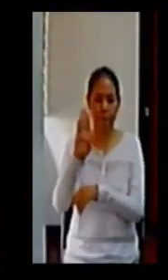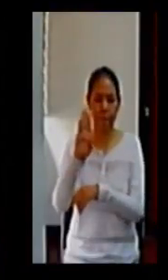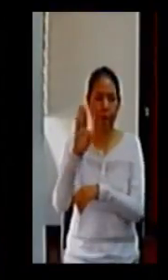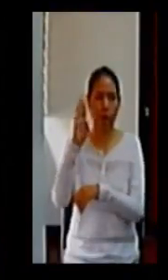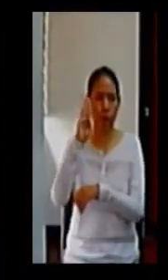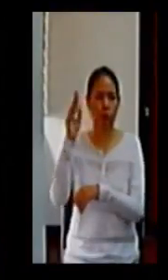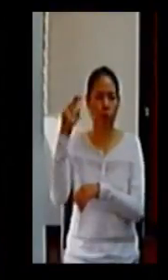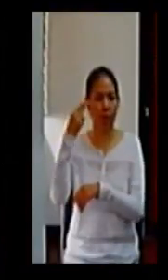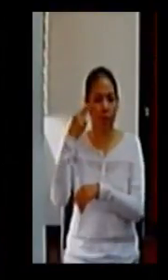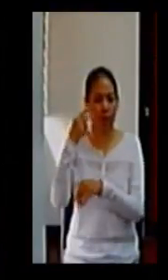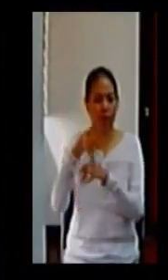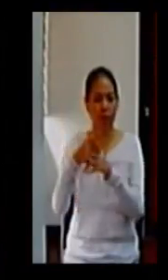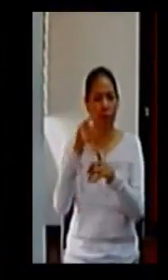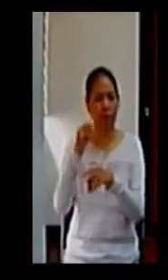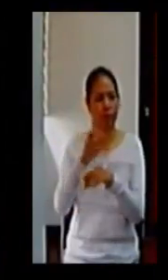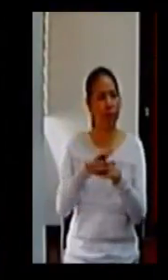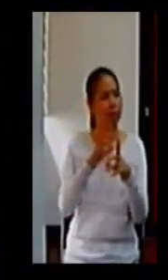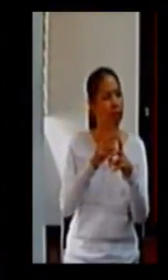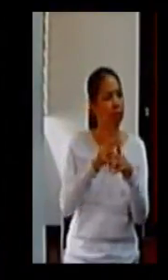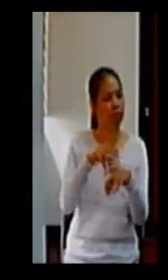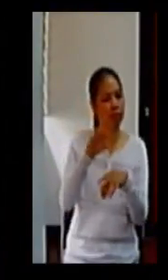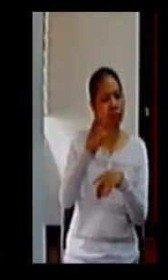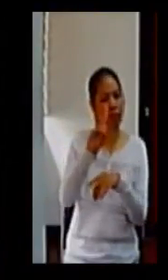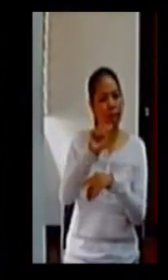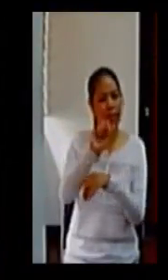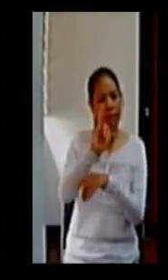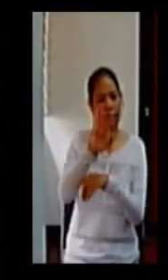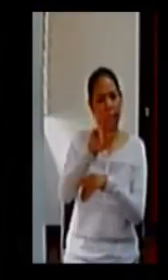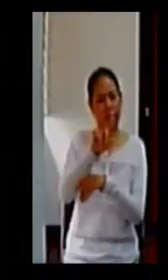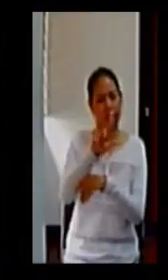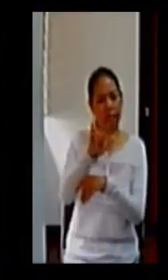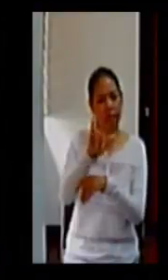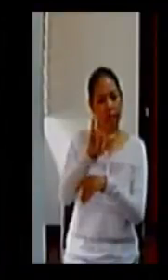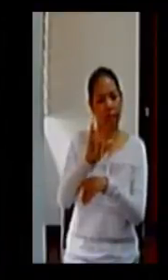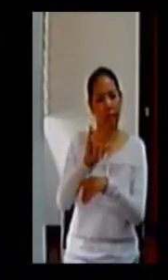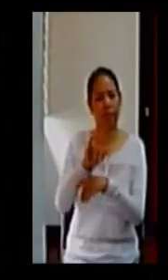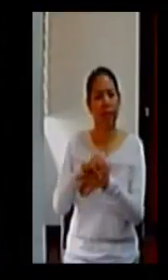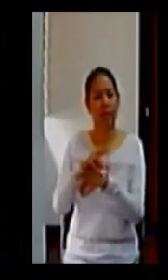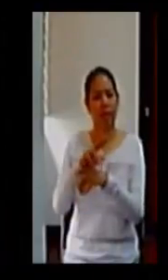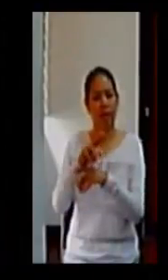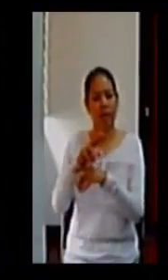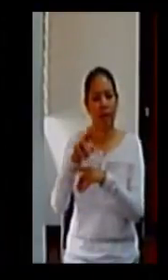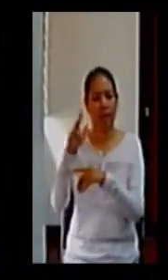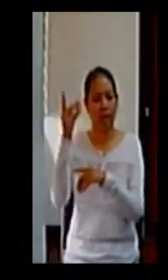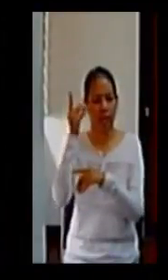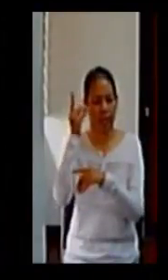Ako naman po si Dalia Naliu, nakatira po ako sa Banawi, Ifugao.